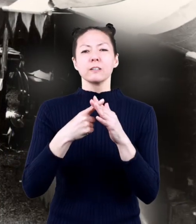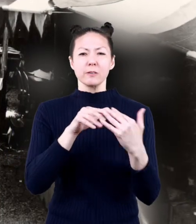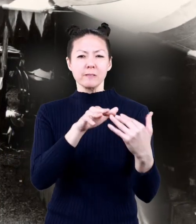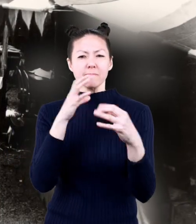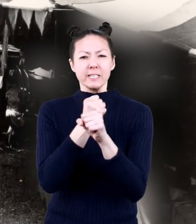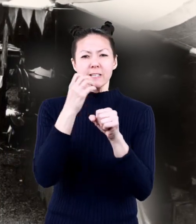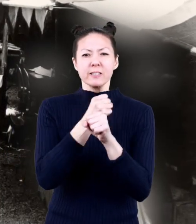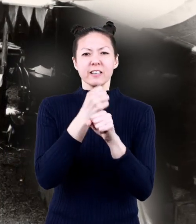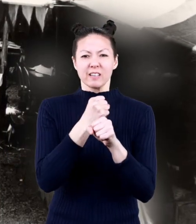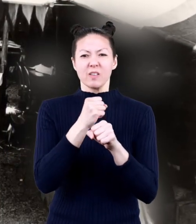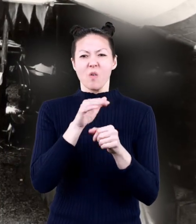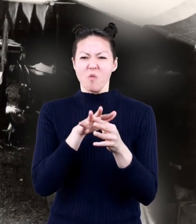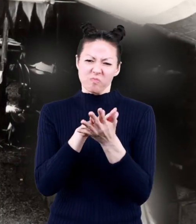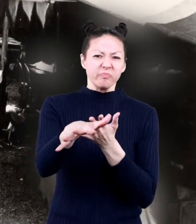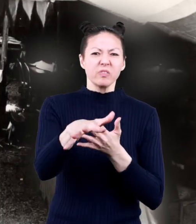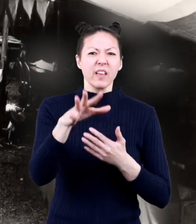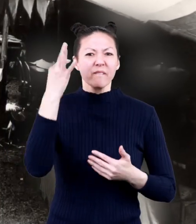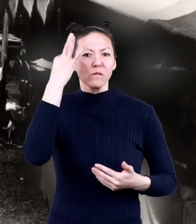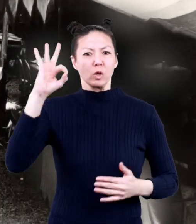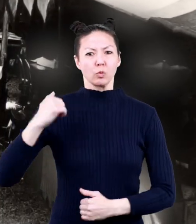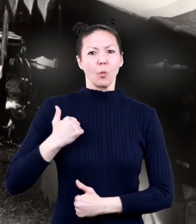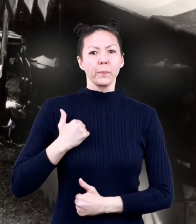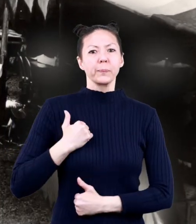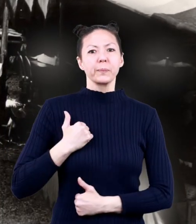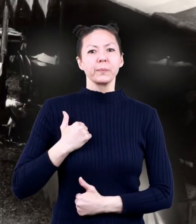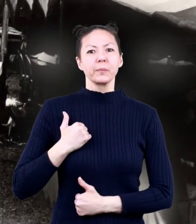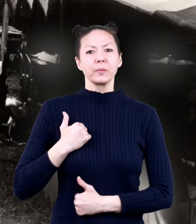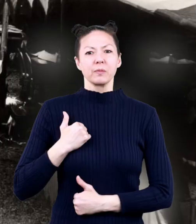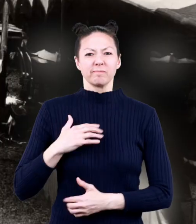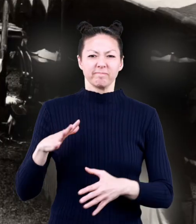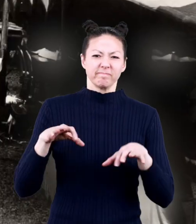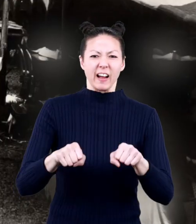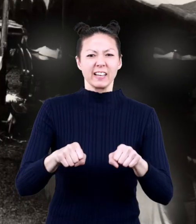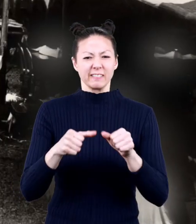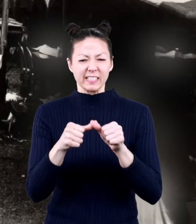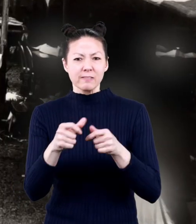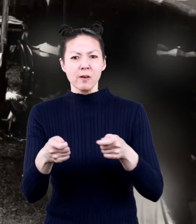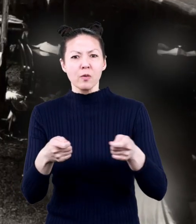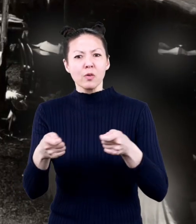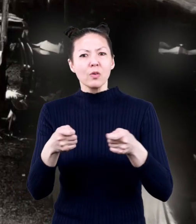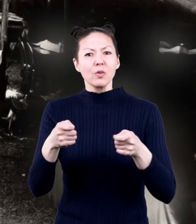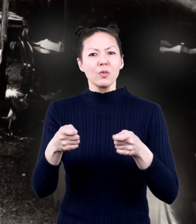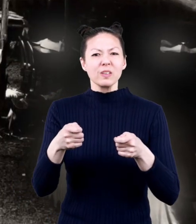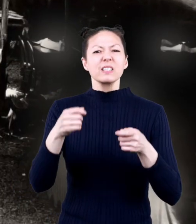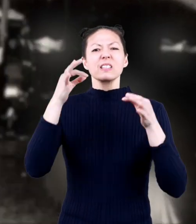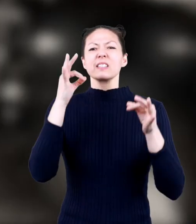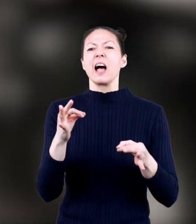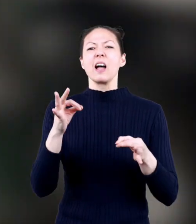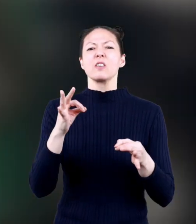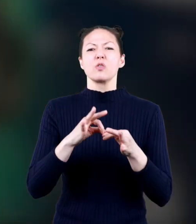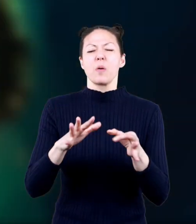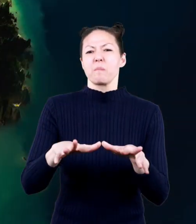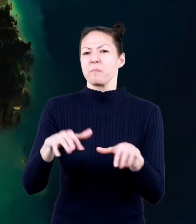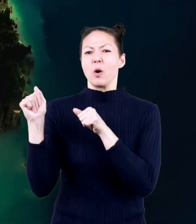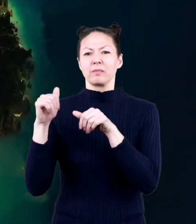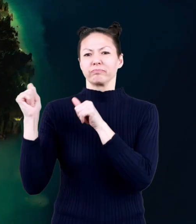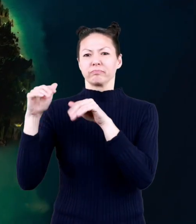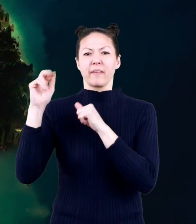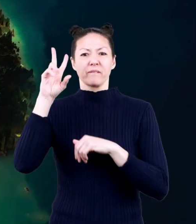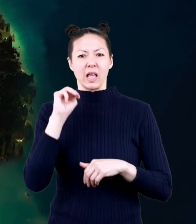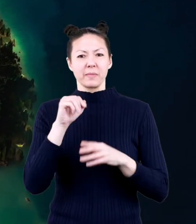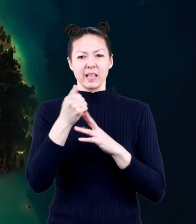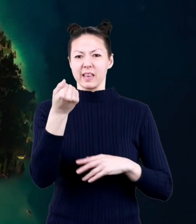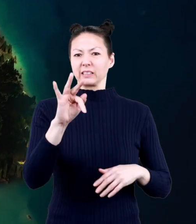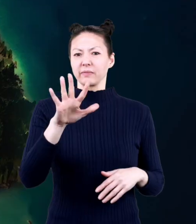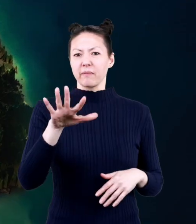When the North began to win over the French troops, who were trying to maintain control, they decided to pull out of Vietnam